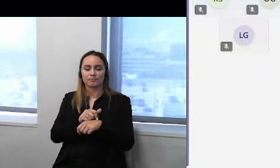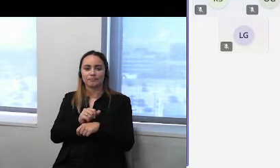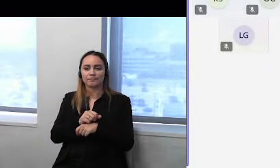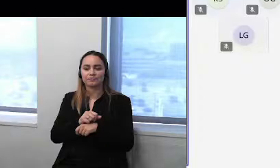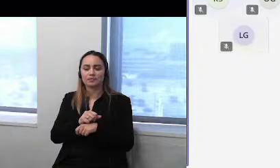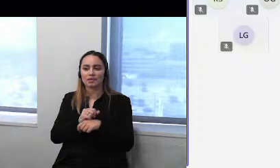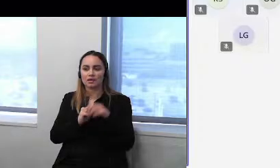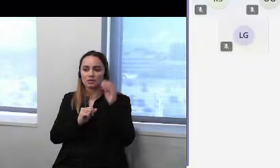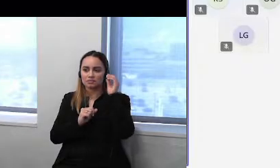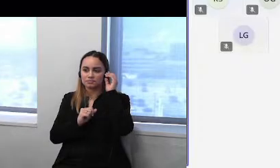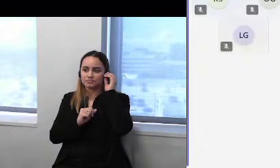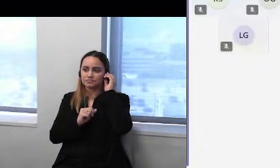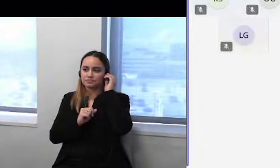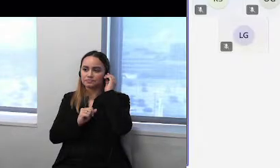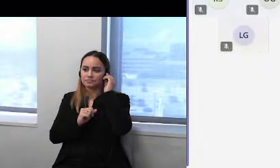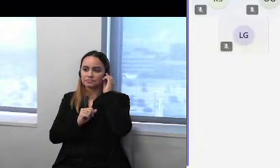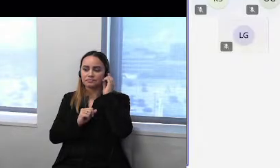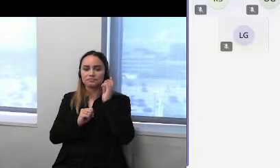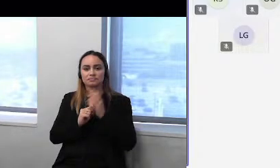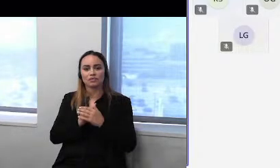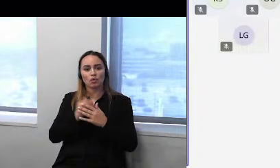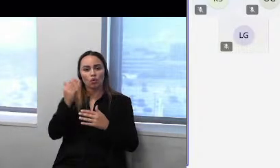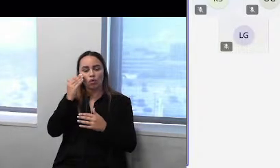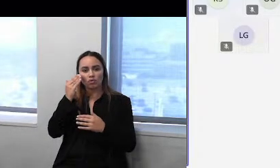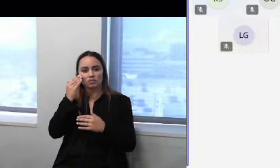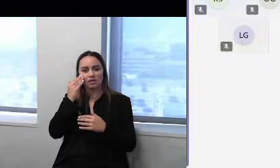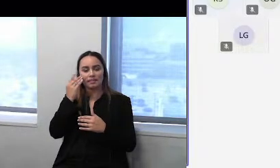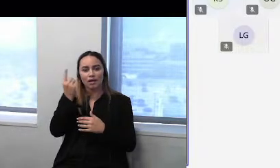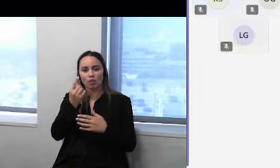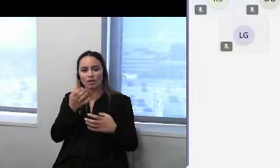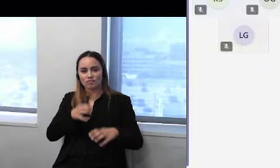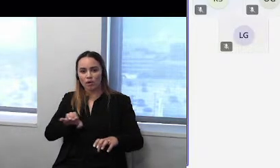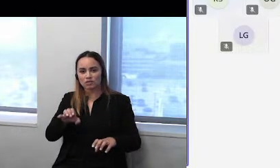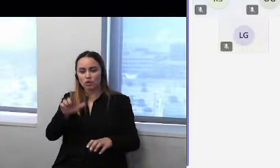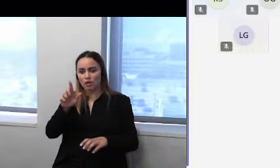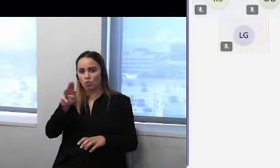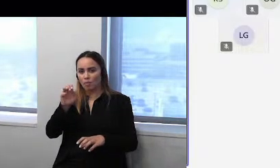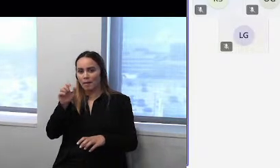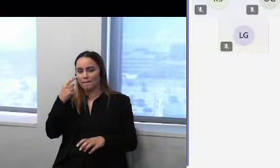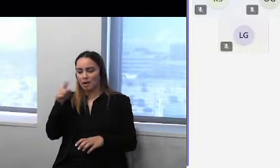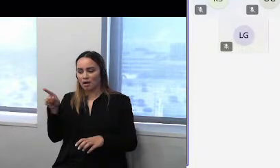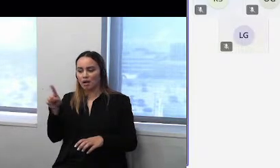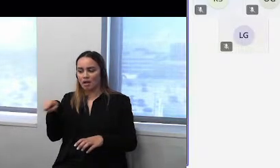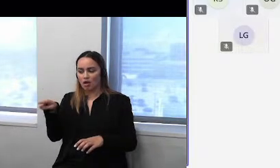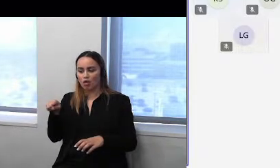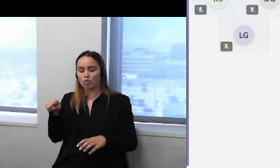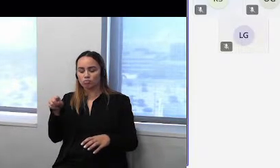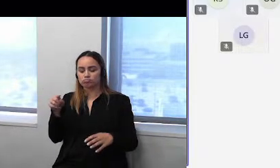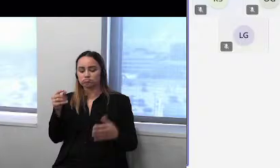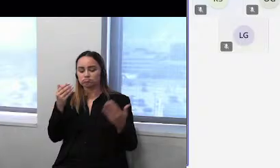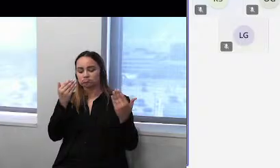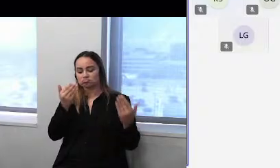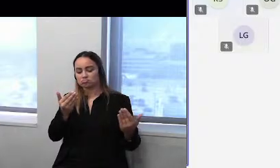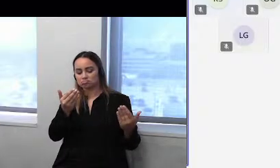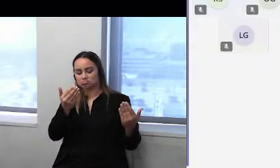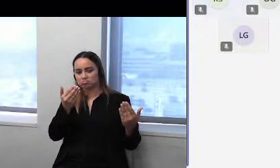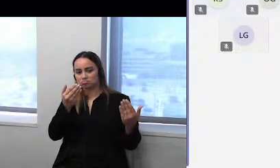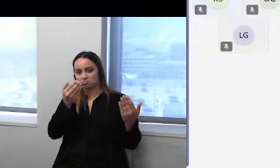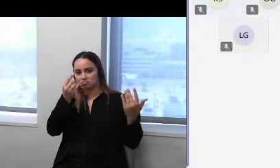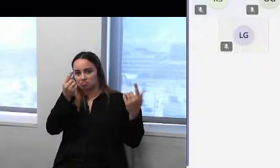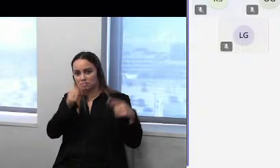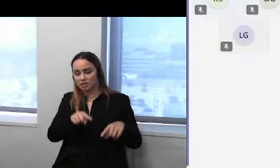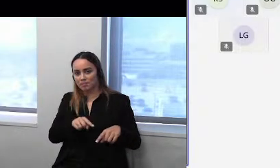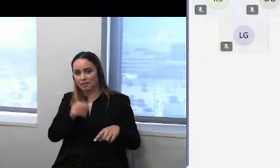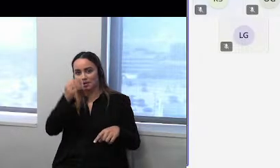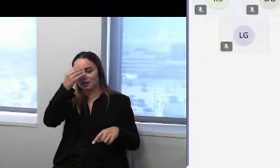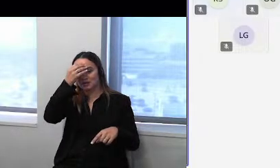effort by Luma to perhaps determine if there's a right sizing to be approached to the